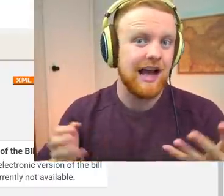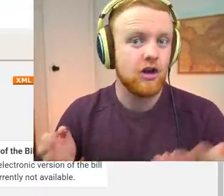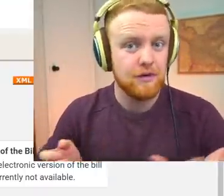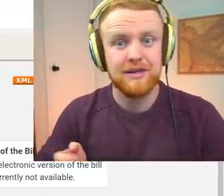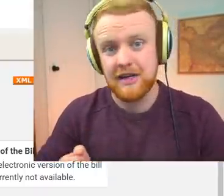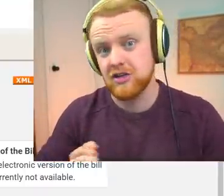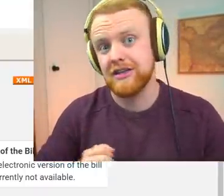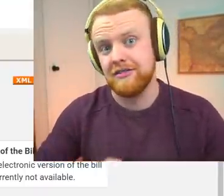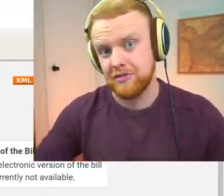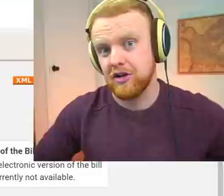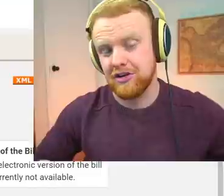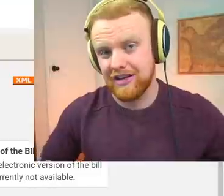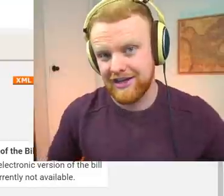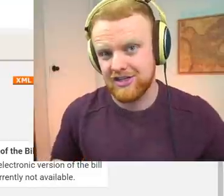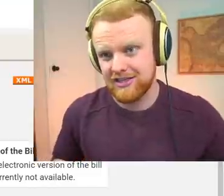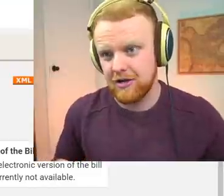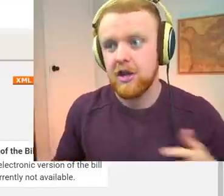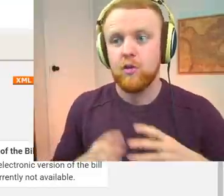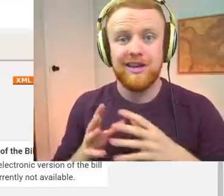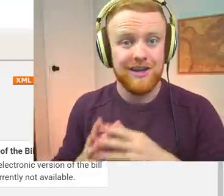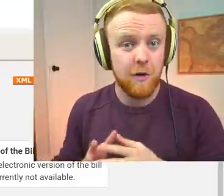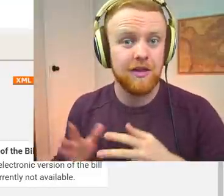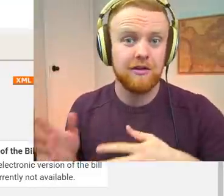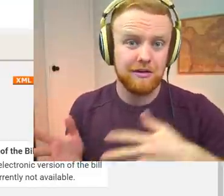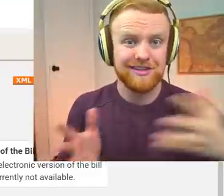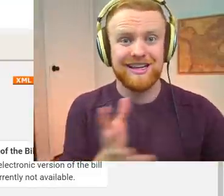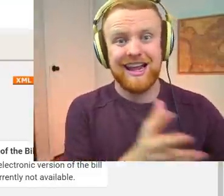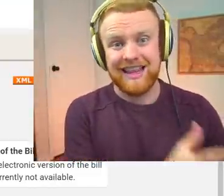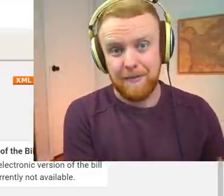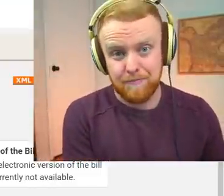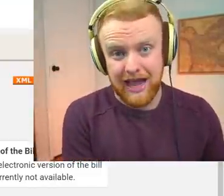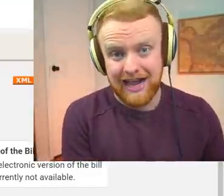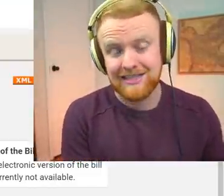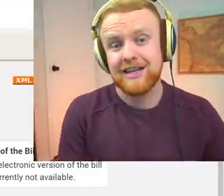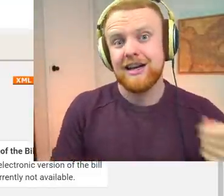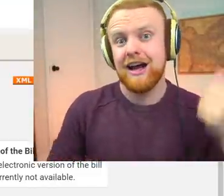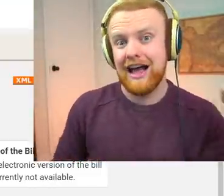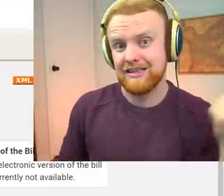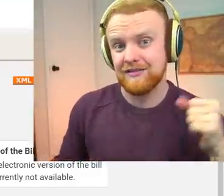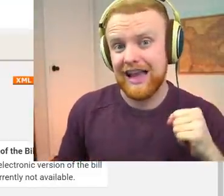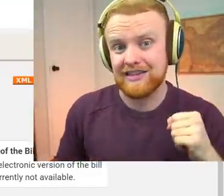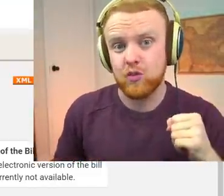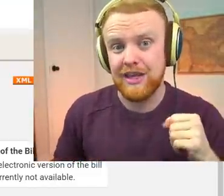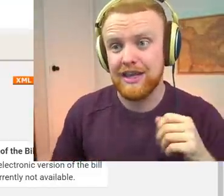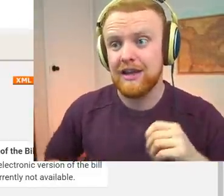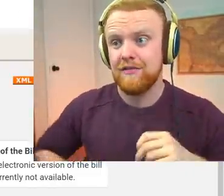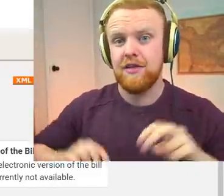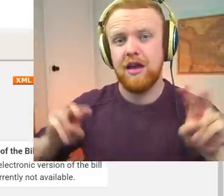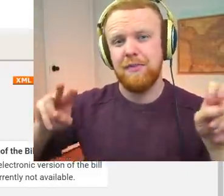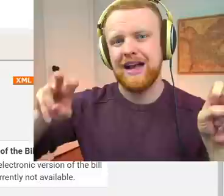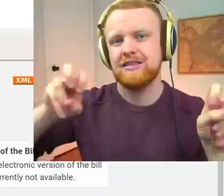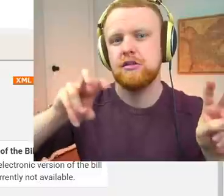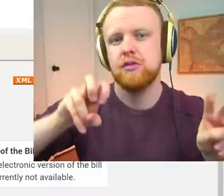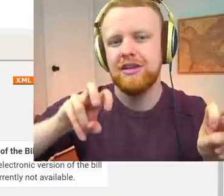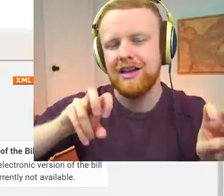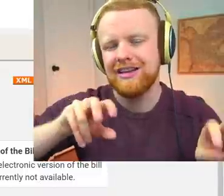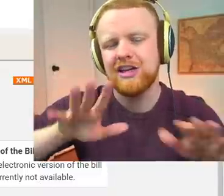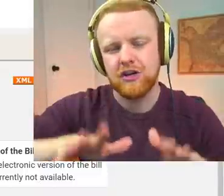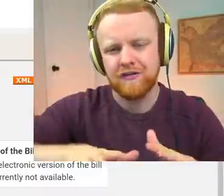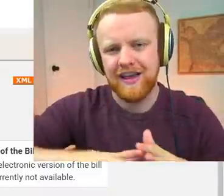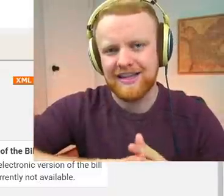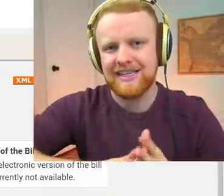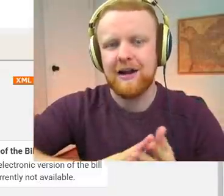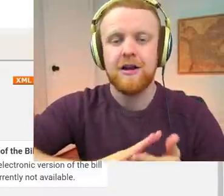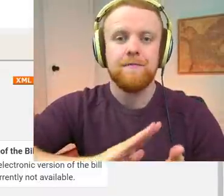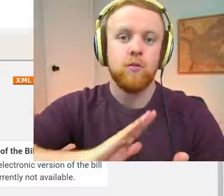because that could potentially trigger an election. So we know that they were able to get that passed as of last week, passed through the